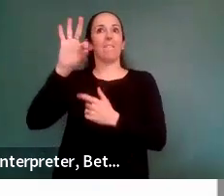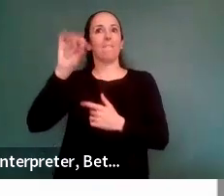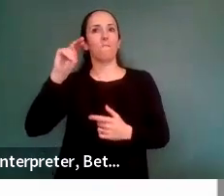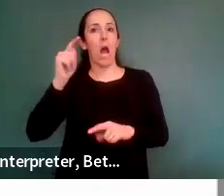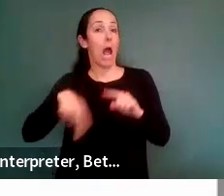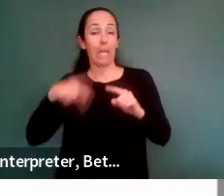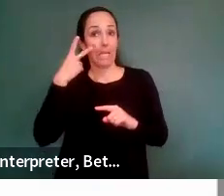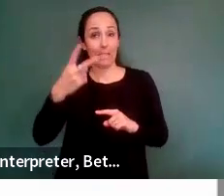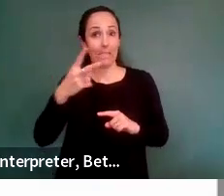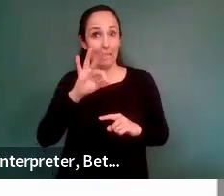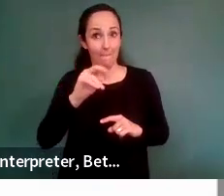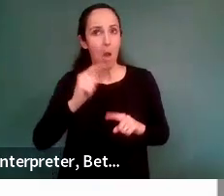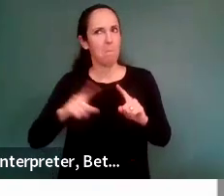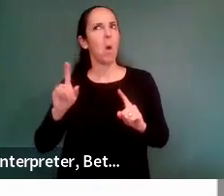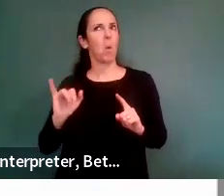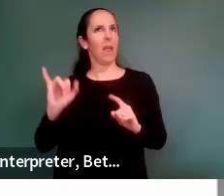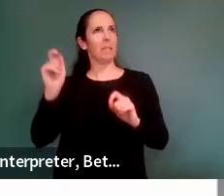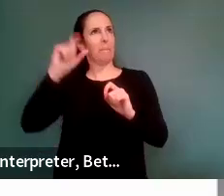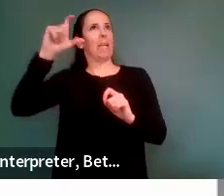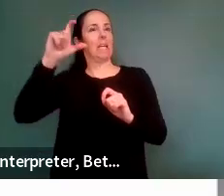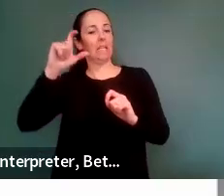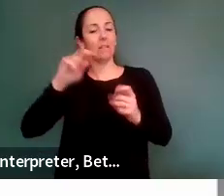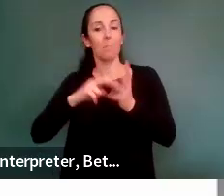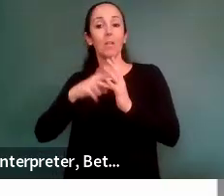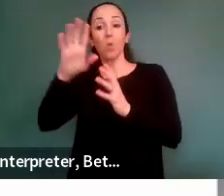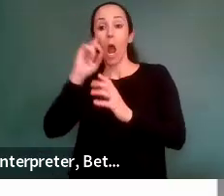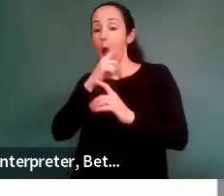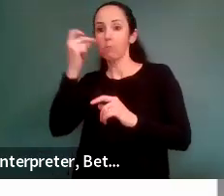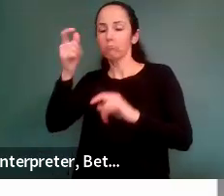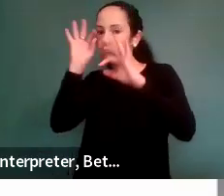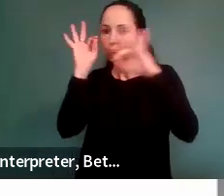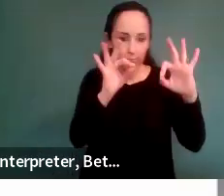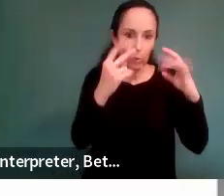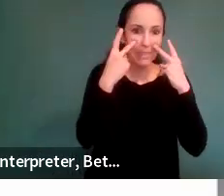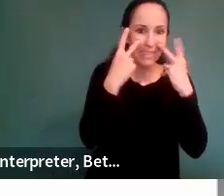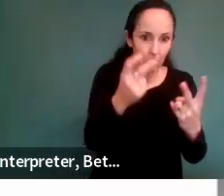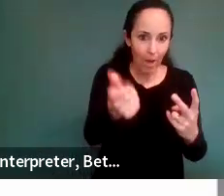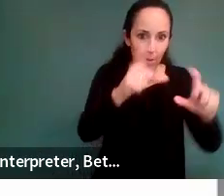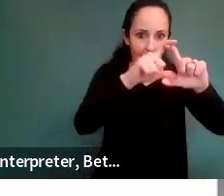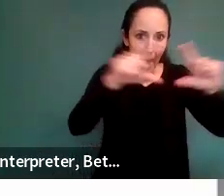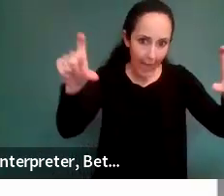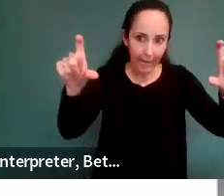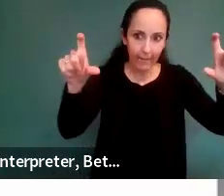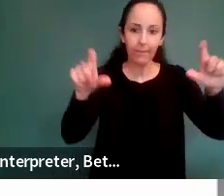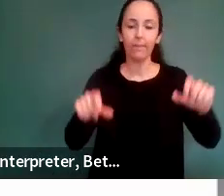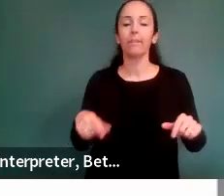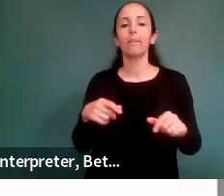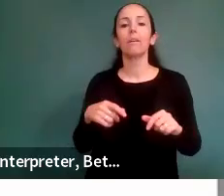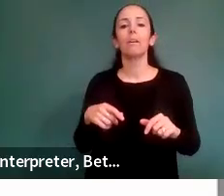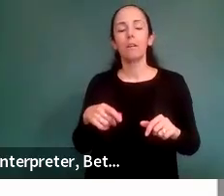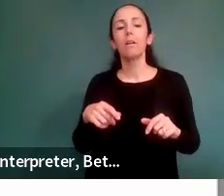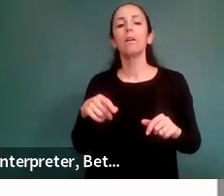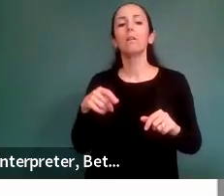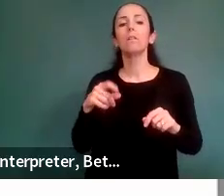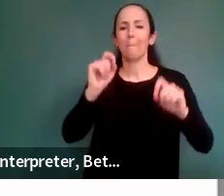heading level 1 kind of draws your eye to it. The reason why we use headings and we just don't use our